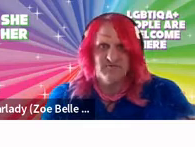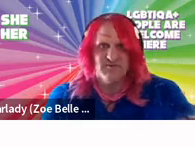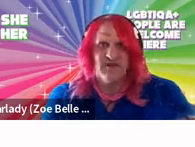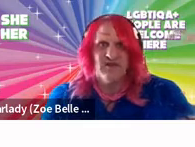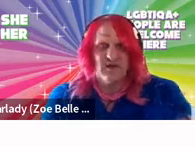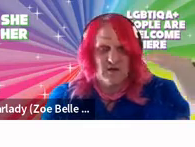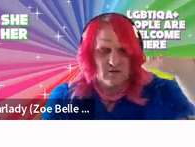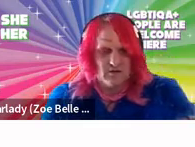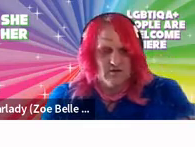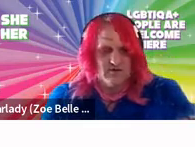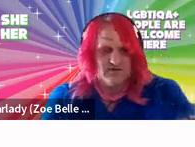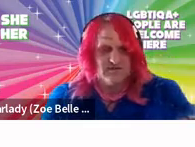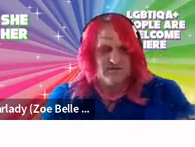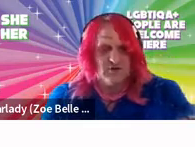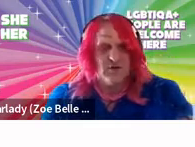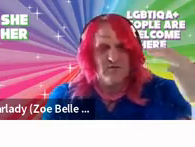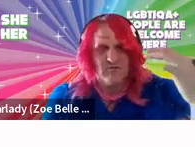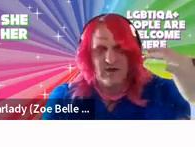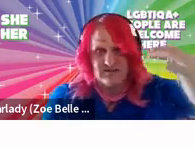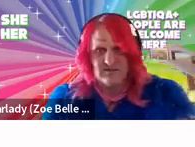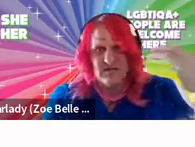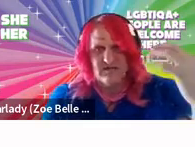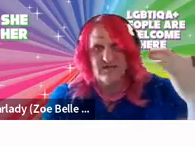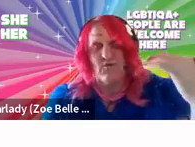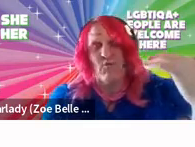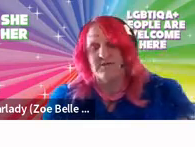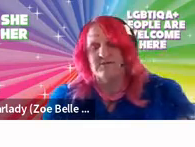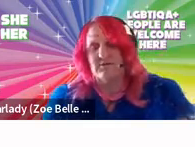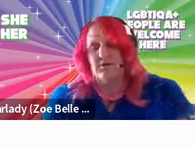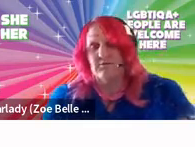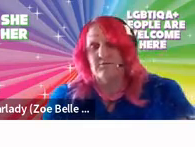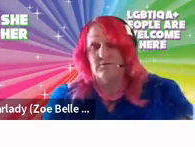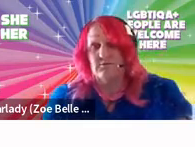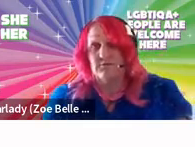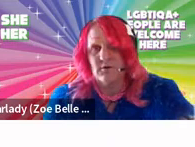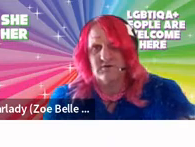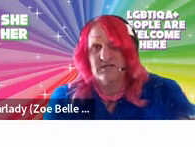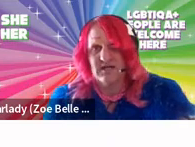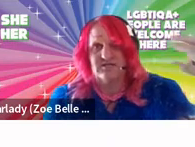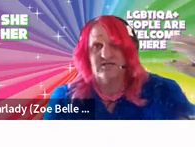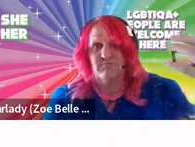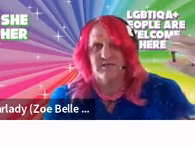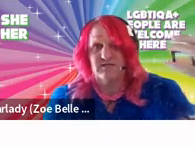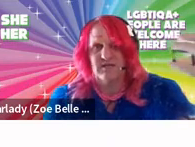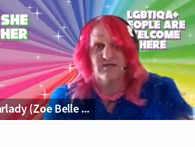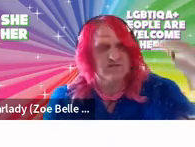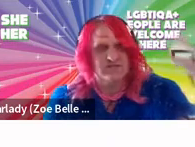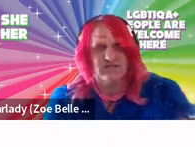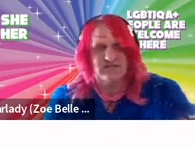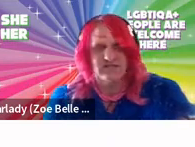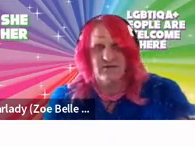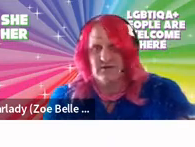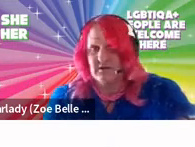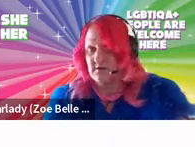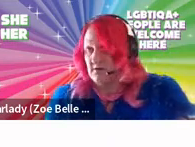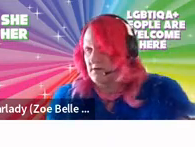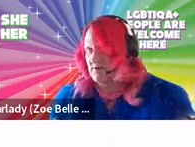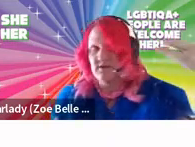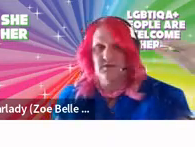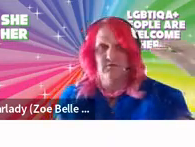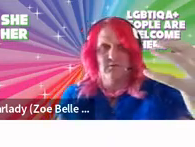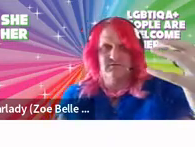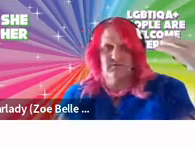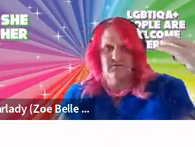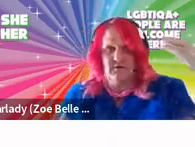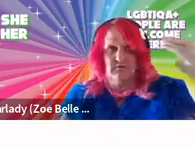transmisogyny is definitely occurs, in some cases in a Western cultural context in particular. It doesn't necessarily